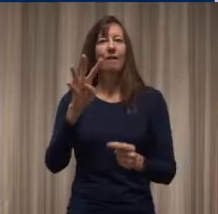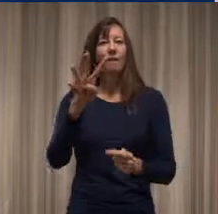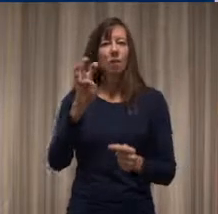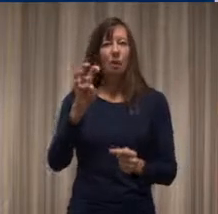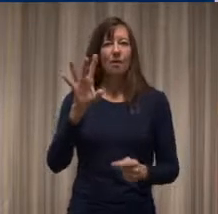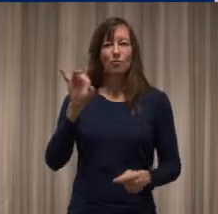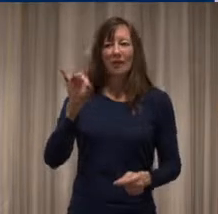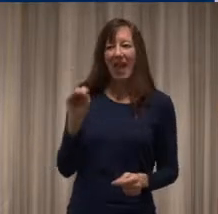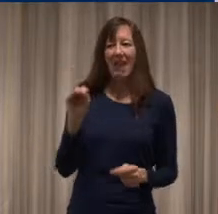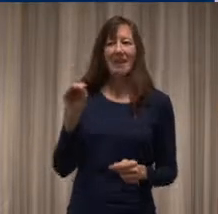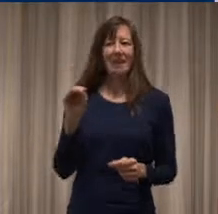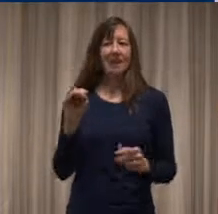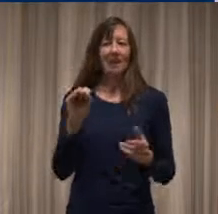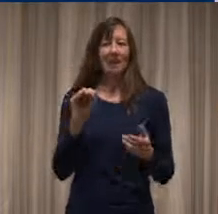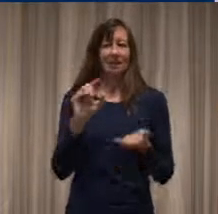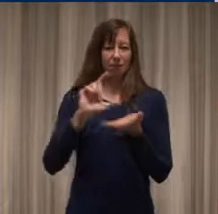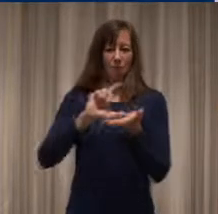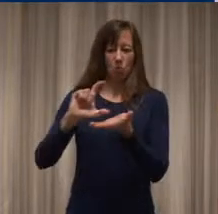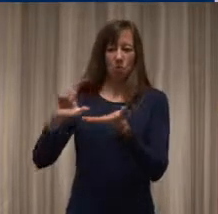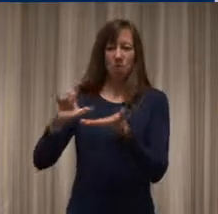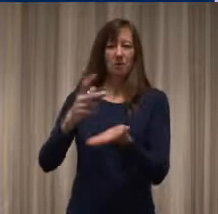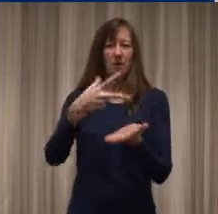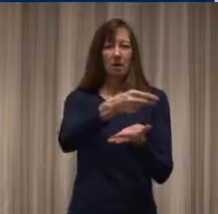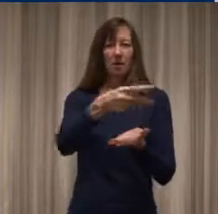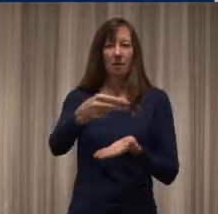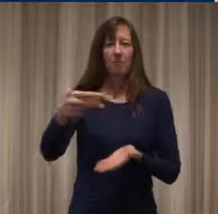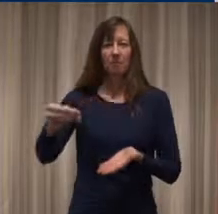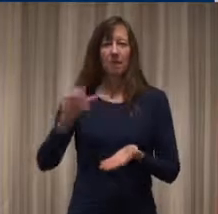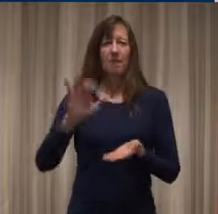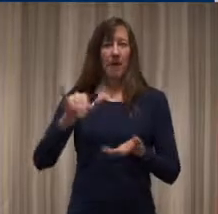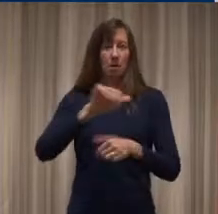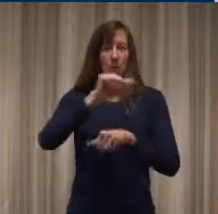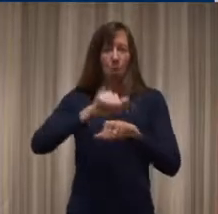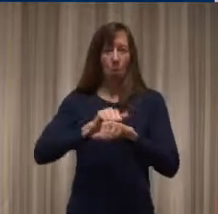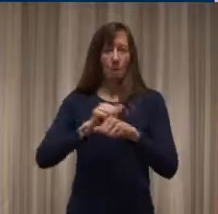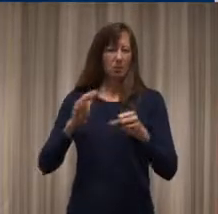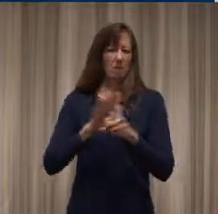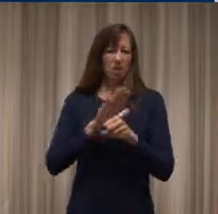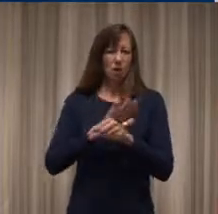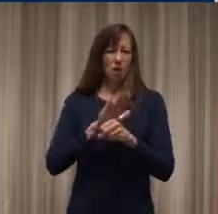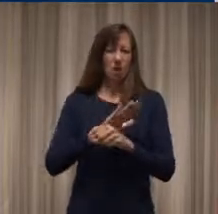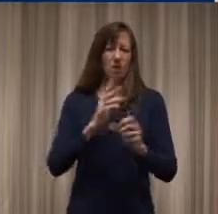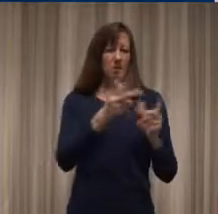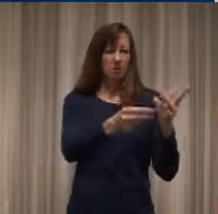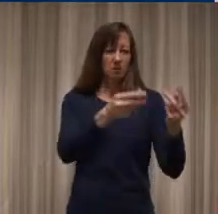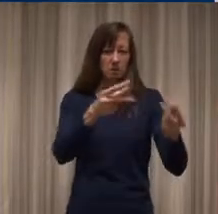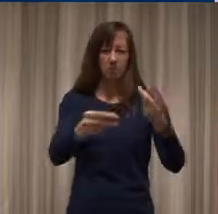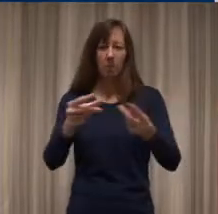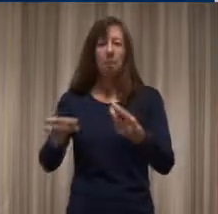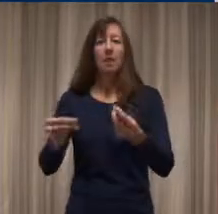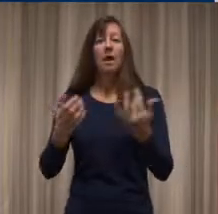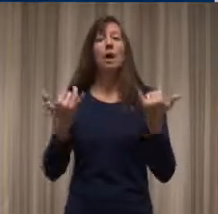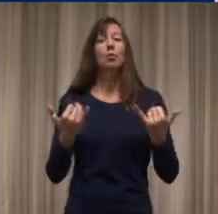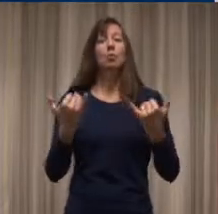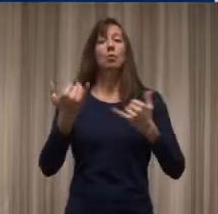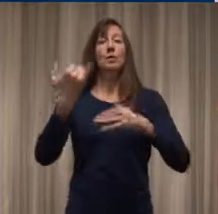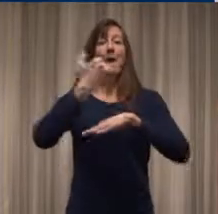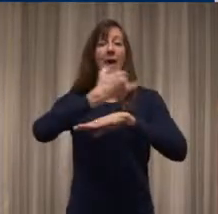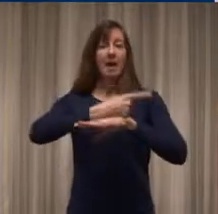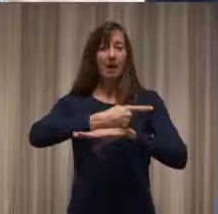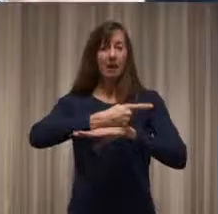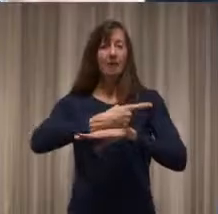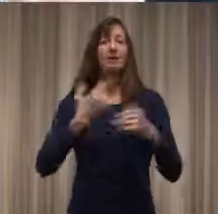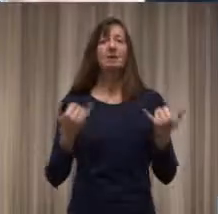all of the appointments that we had set out, which filled up very quickly, and then we distributed those. Today, we're in the middle of distributing